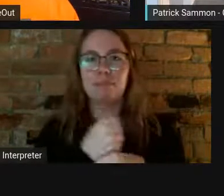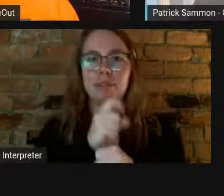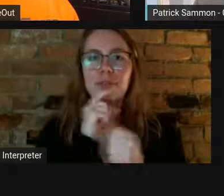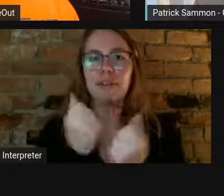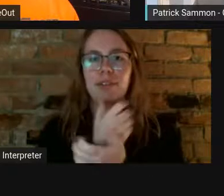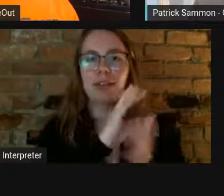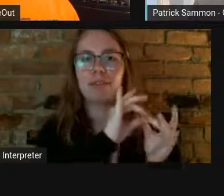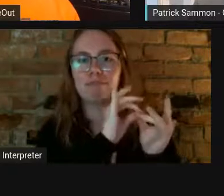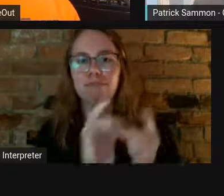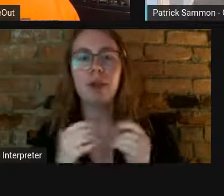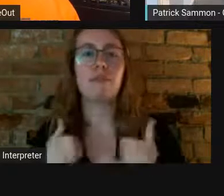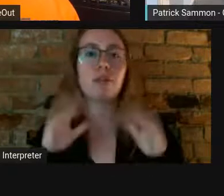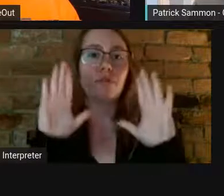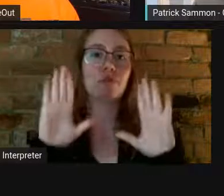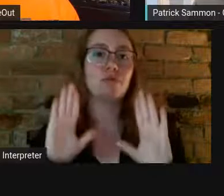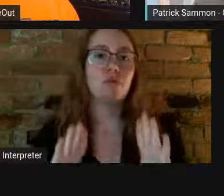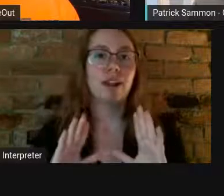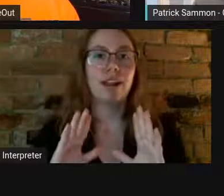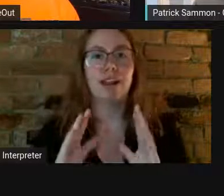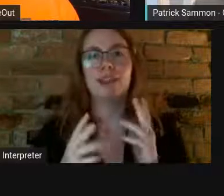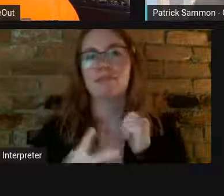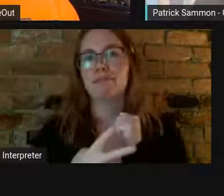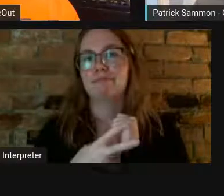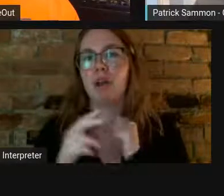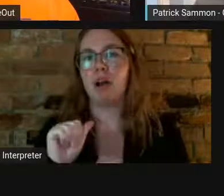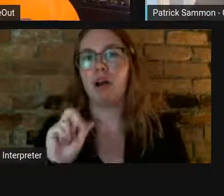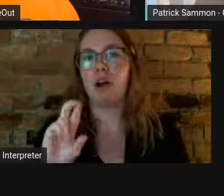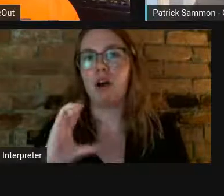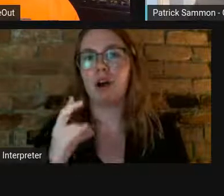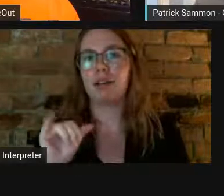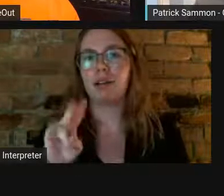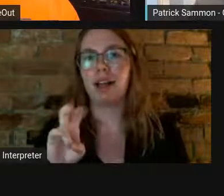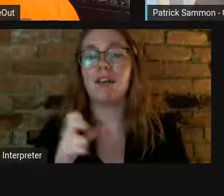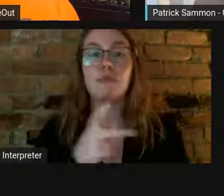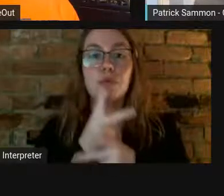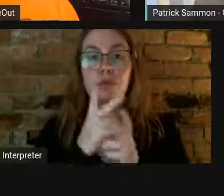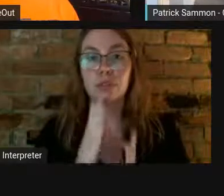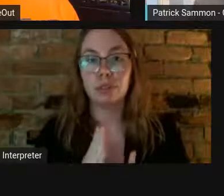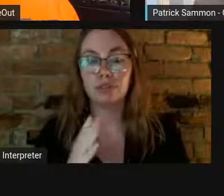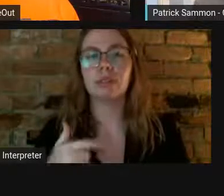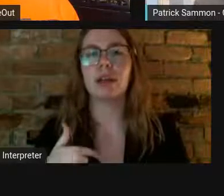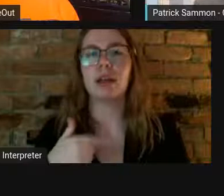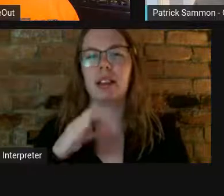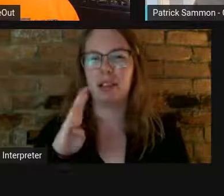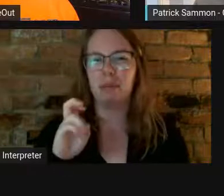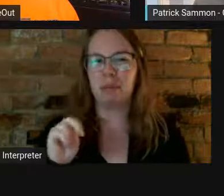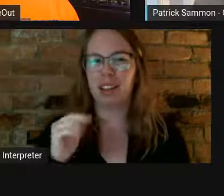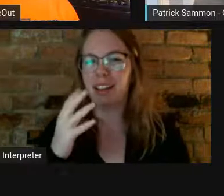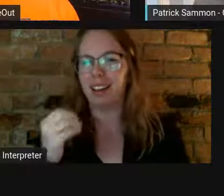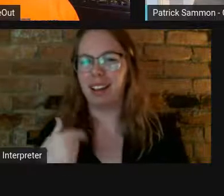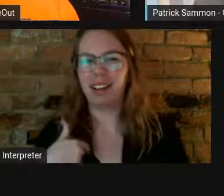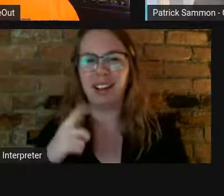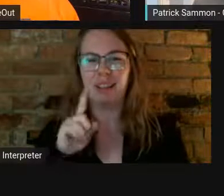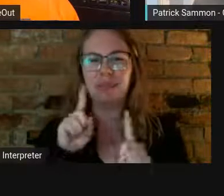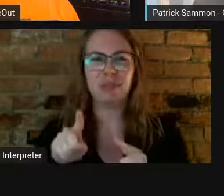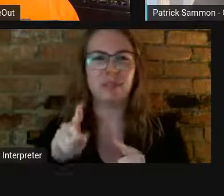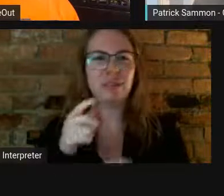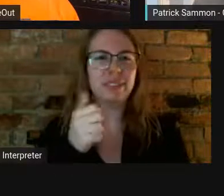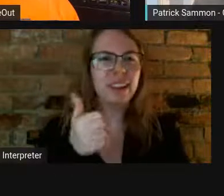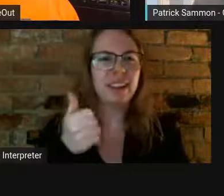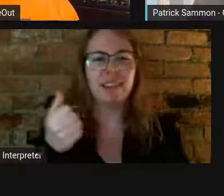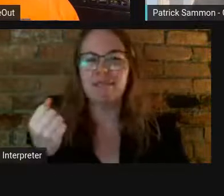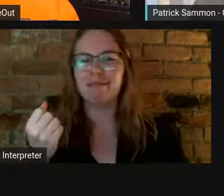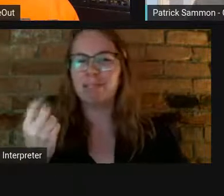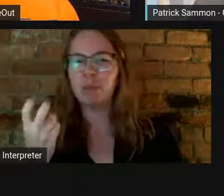Merdu Chandra and Luann Jones, our archival producers, did excellent work. Bennett and I visited 10 or 12 archives ourselves.